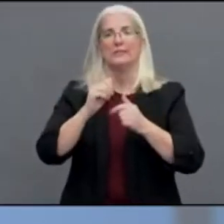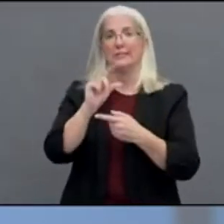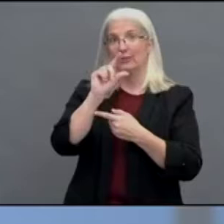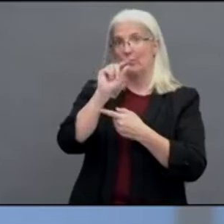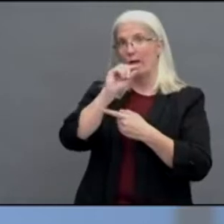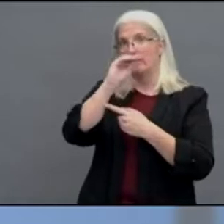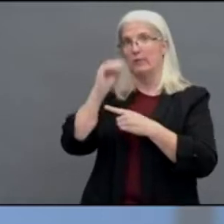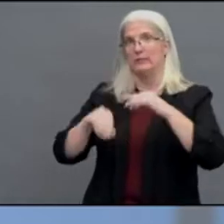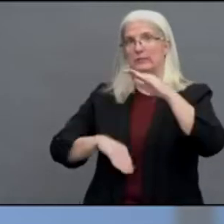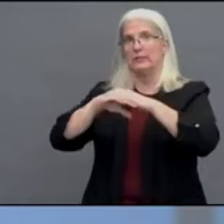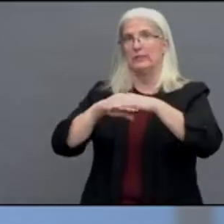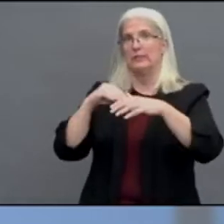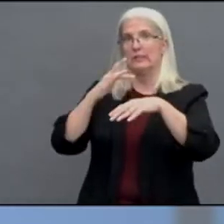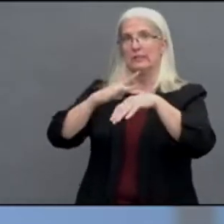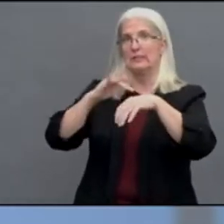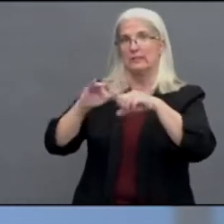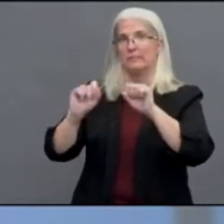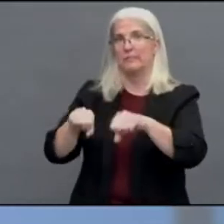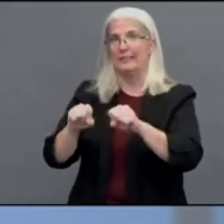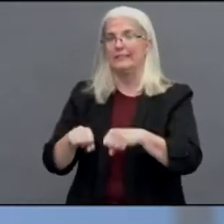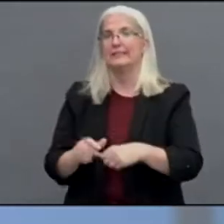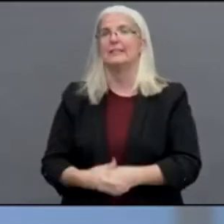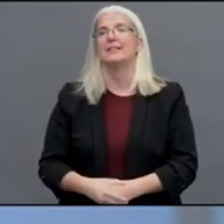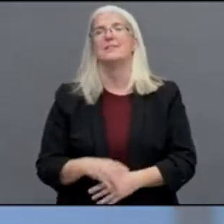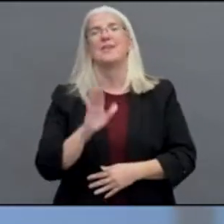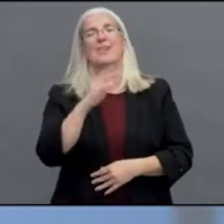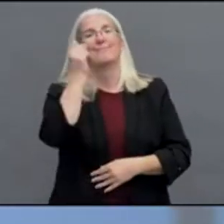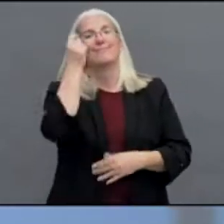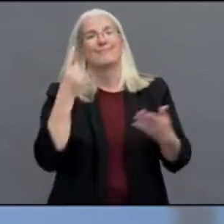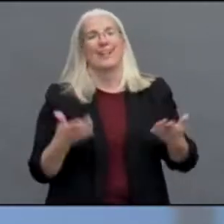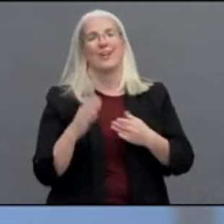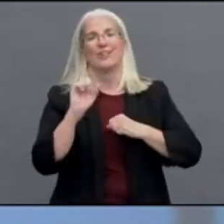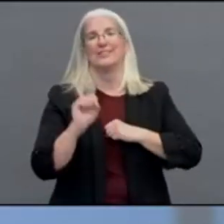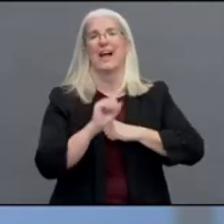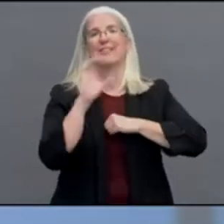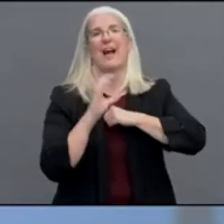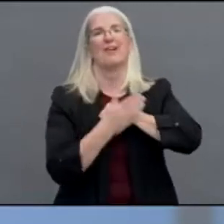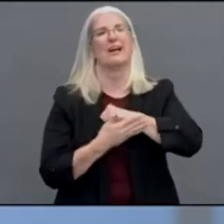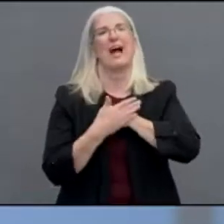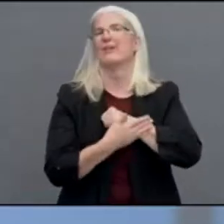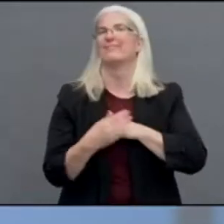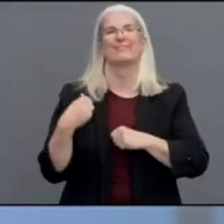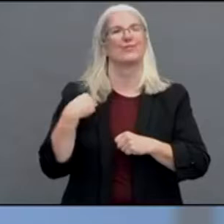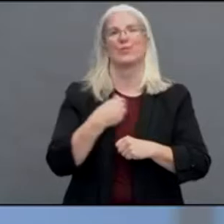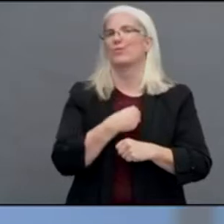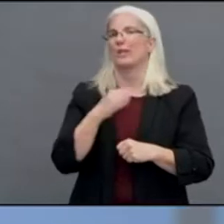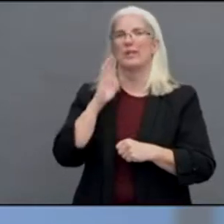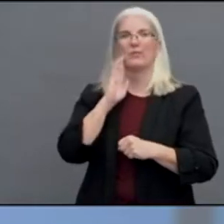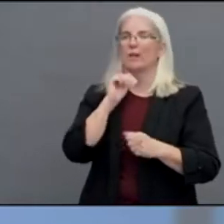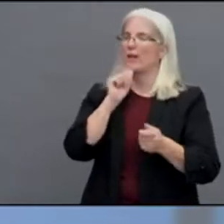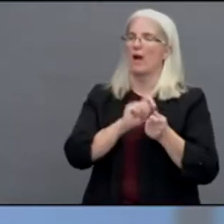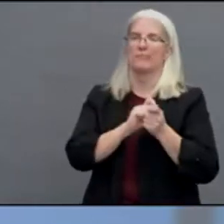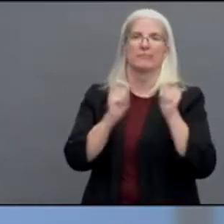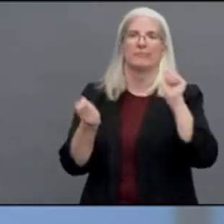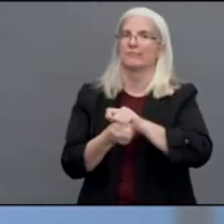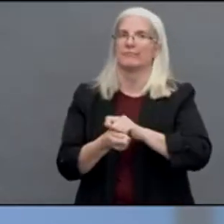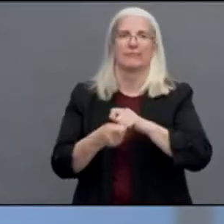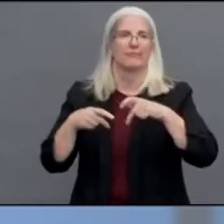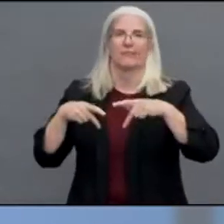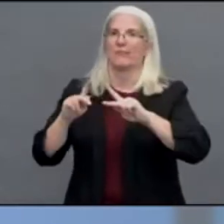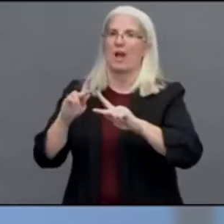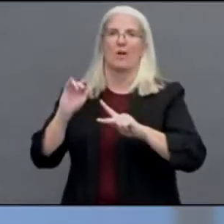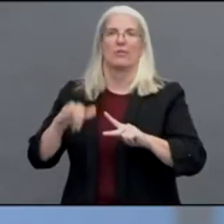However, here in the County of Santa Clara, we will not be changing its order, and we will continue to